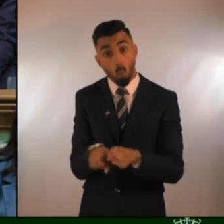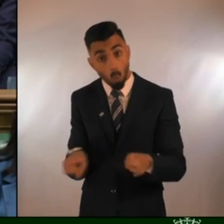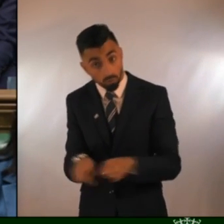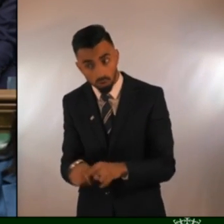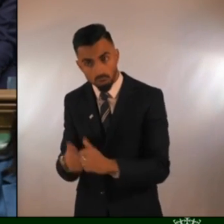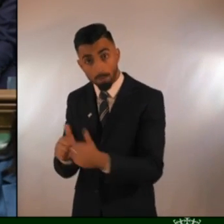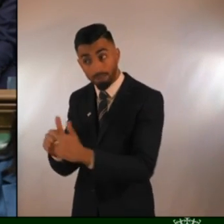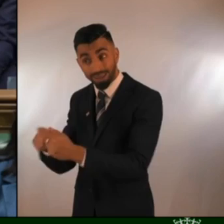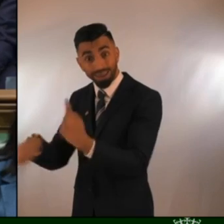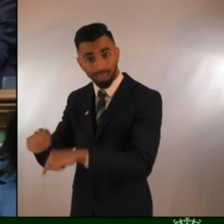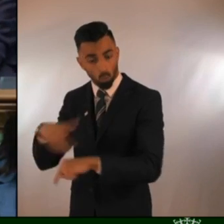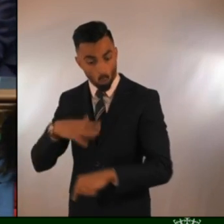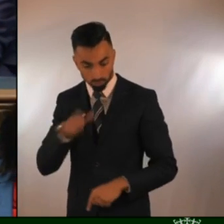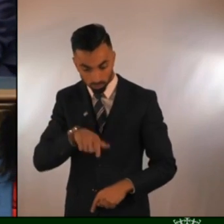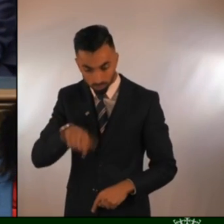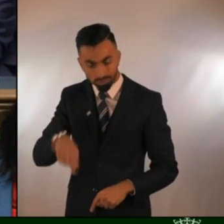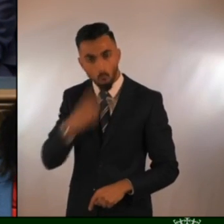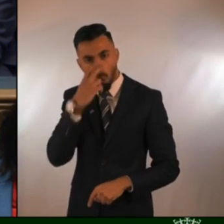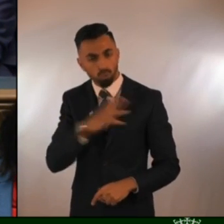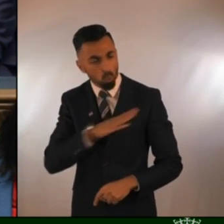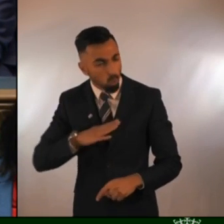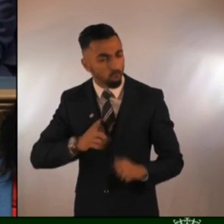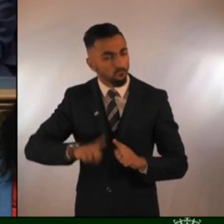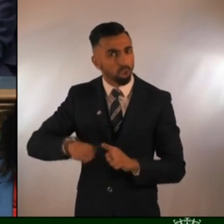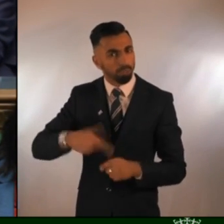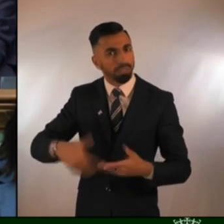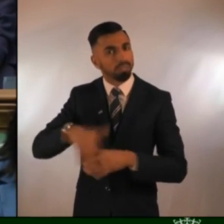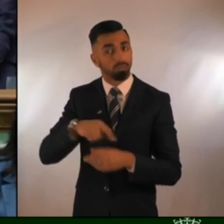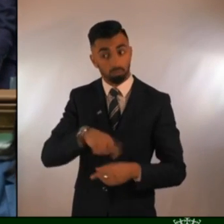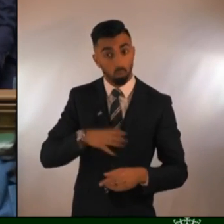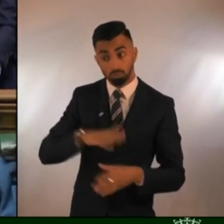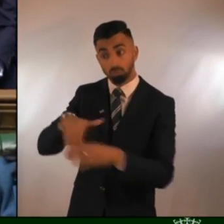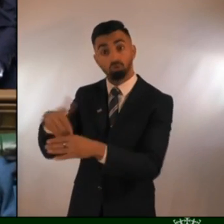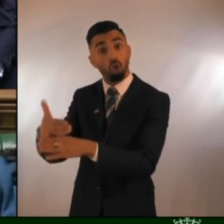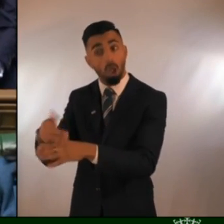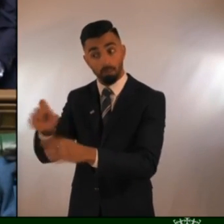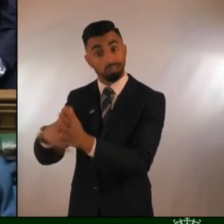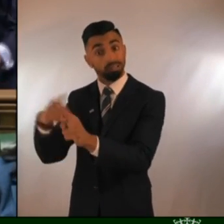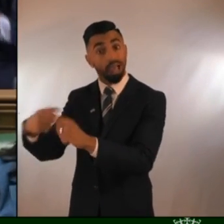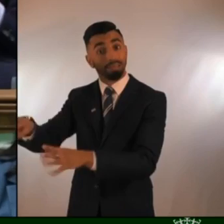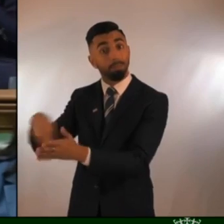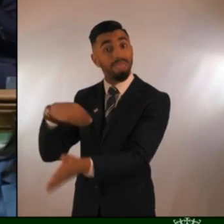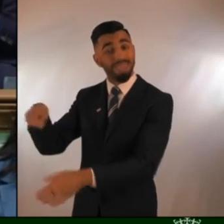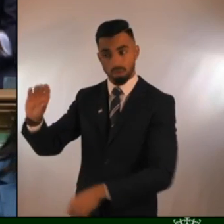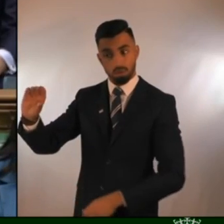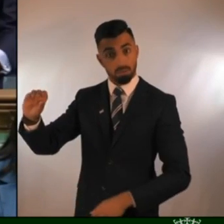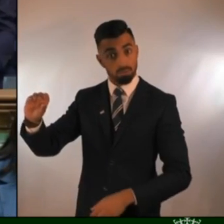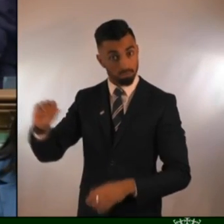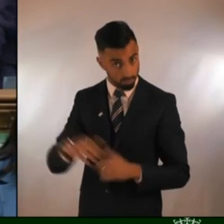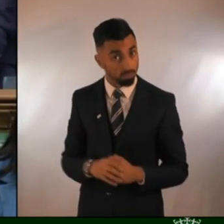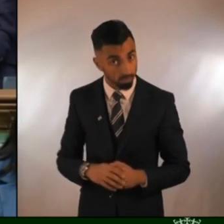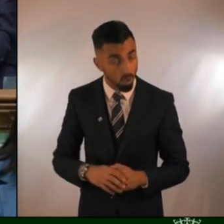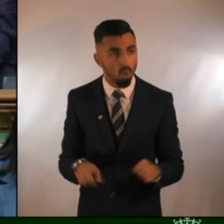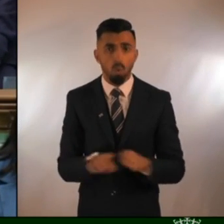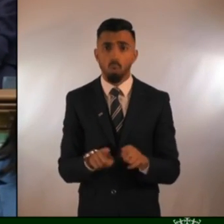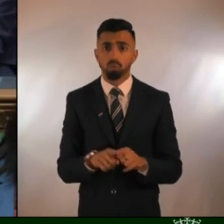new national insurance relief. Second, I've listened to concerns from all sides of this House that the pensions